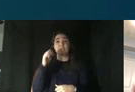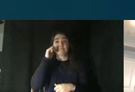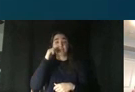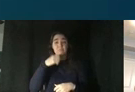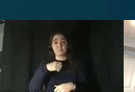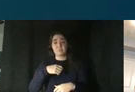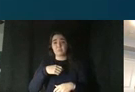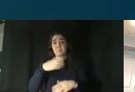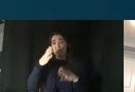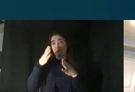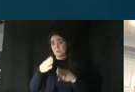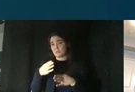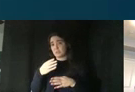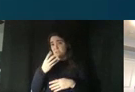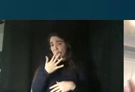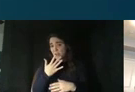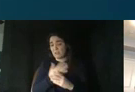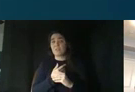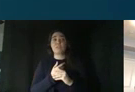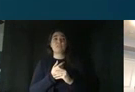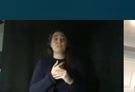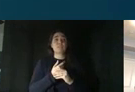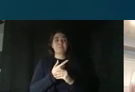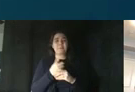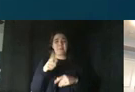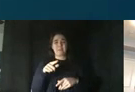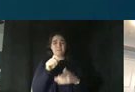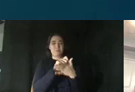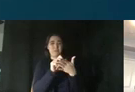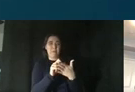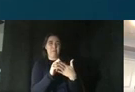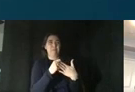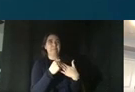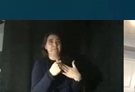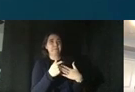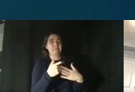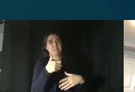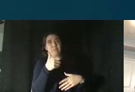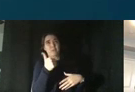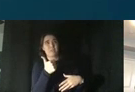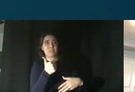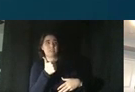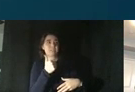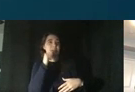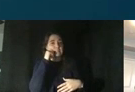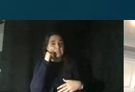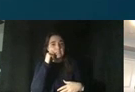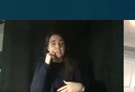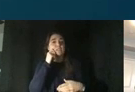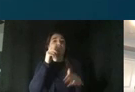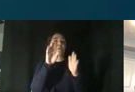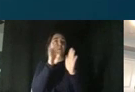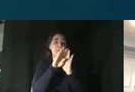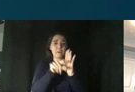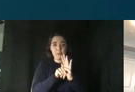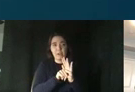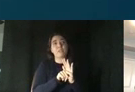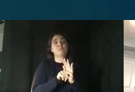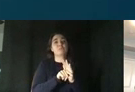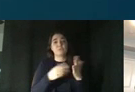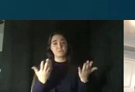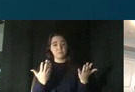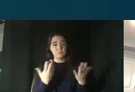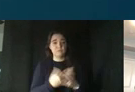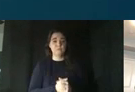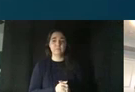someone else's, I guess, ethnicity or culture or background. And I say this too, as someone